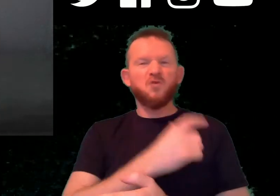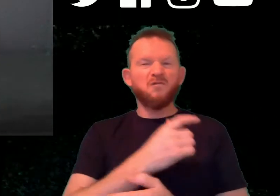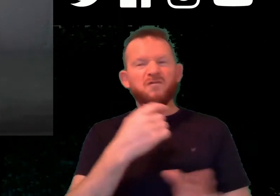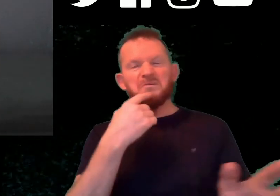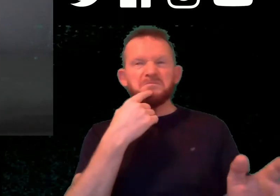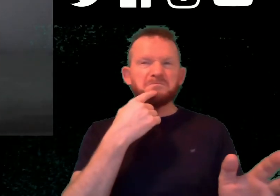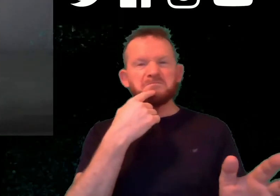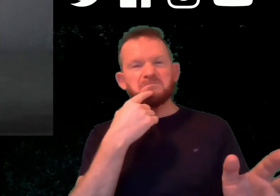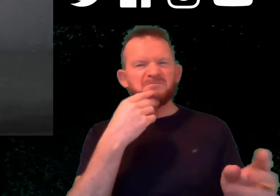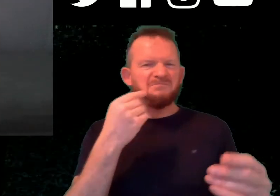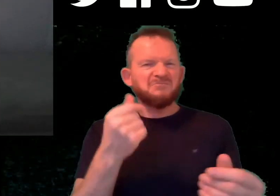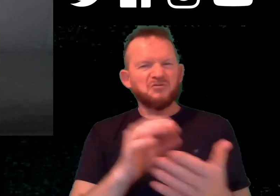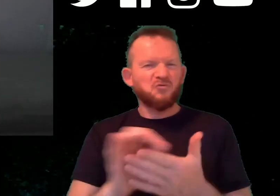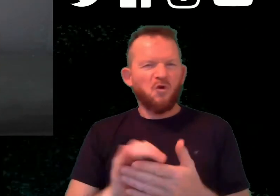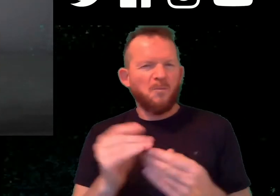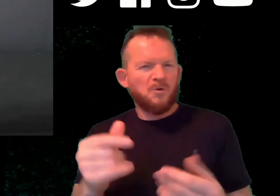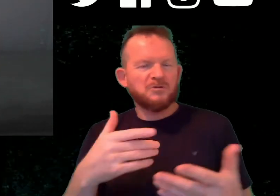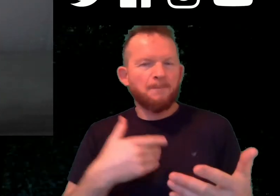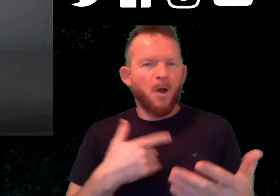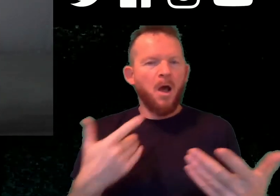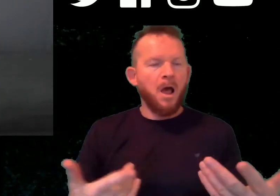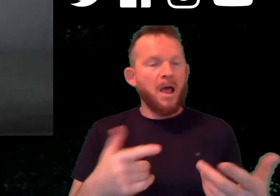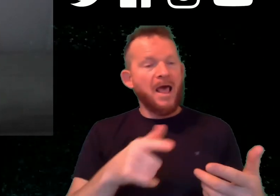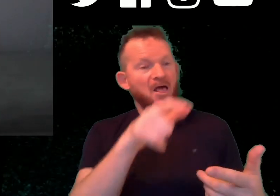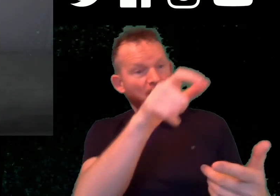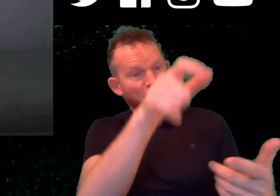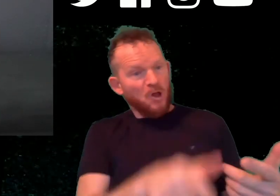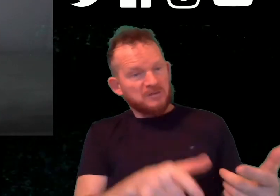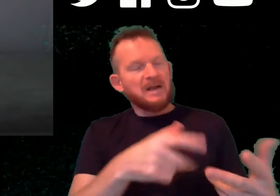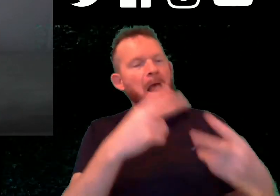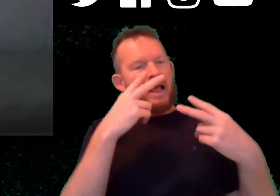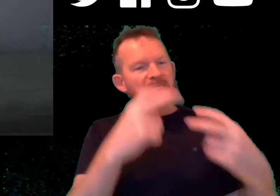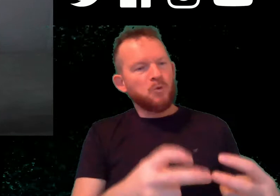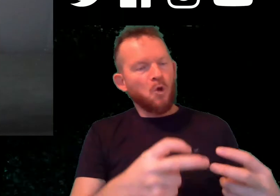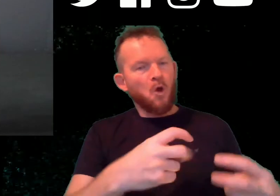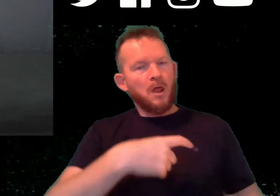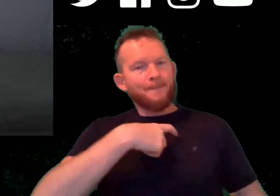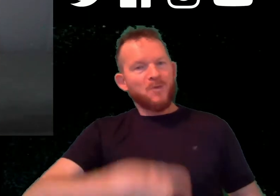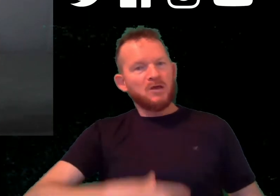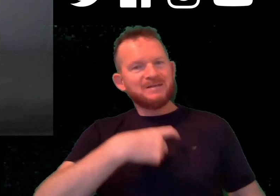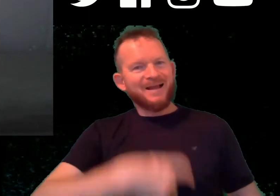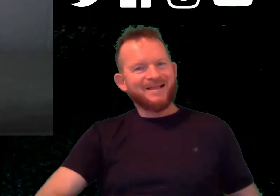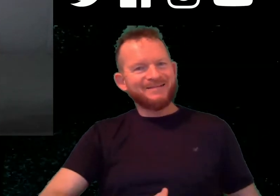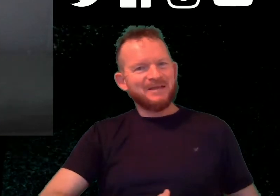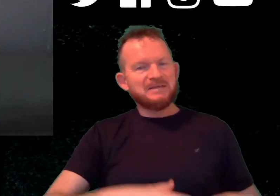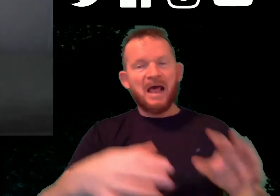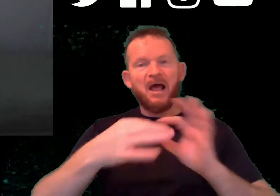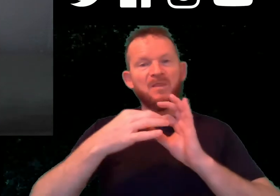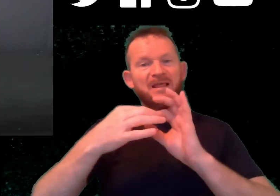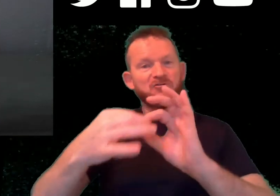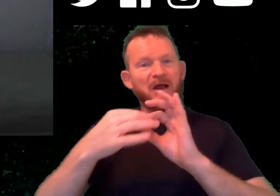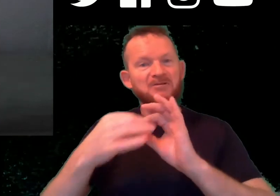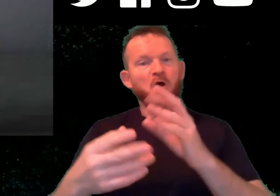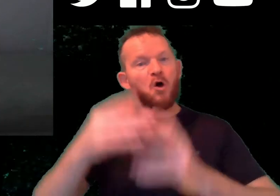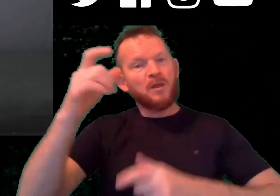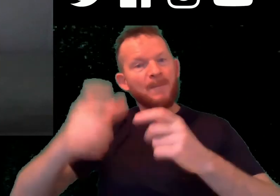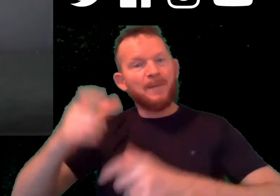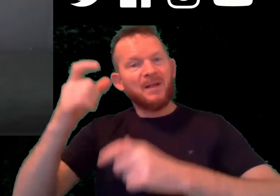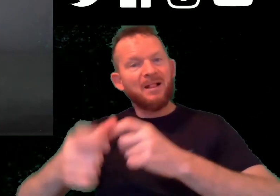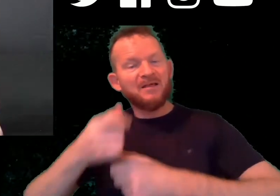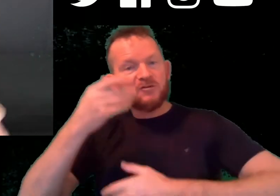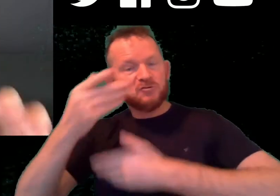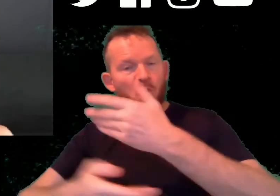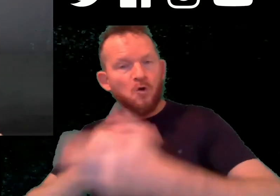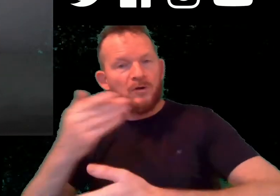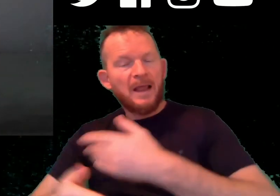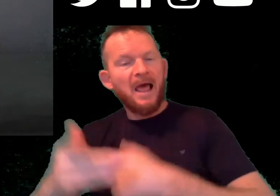really rough draft, I'm not much of a drawer, I was able to explore their personalities, how they interacted with others in the text, how they interacted